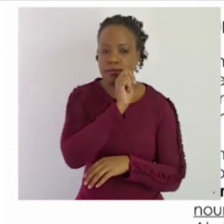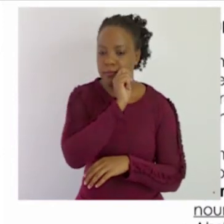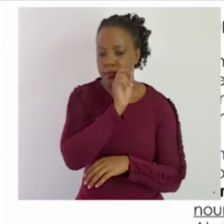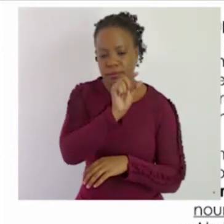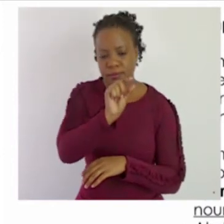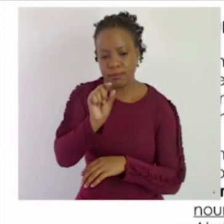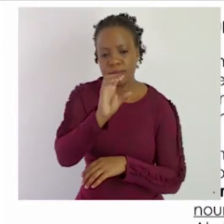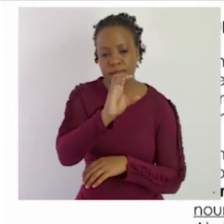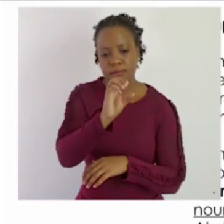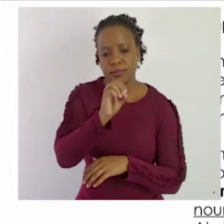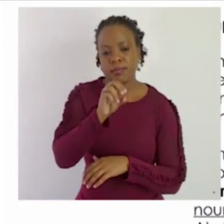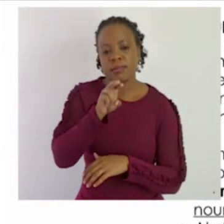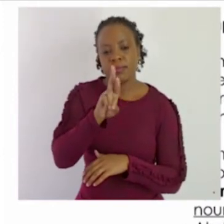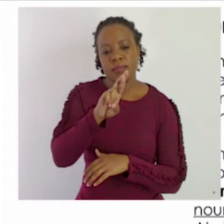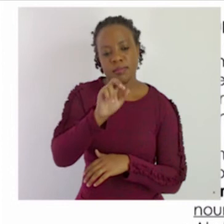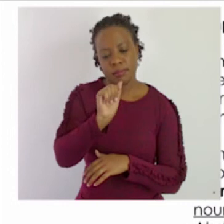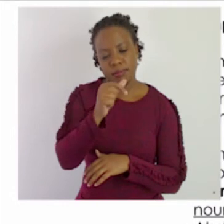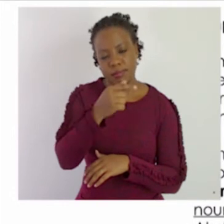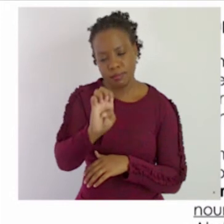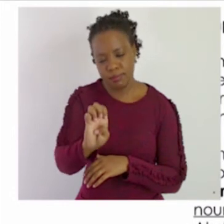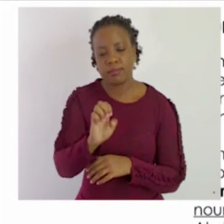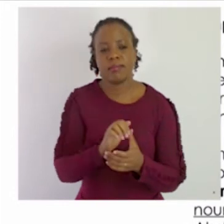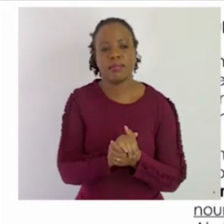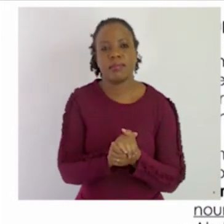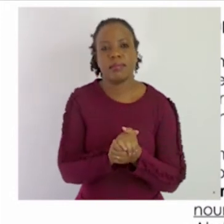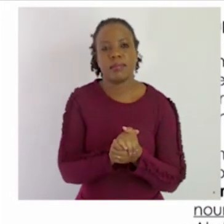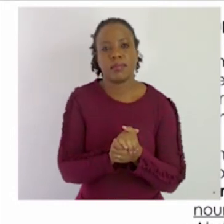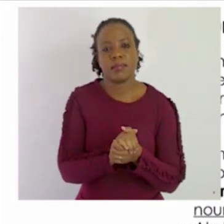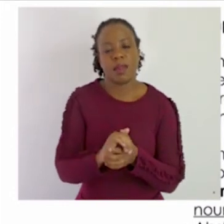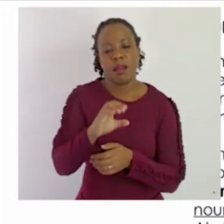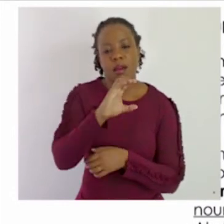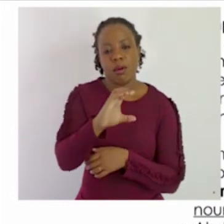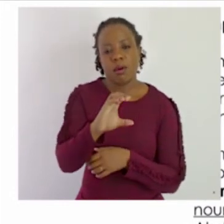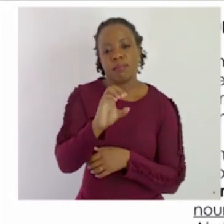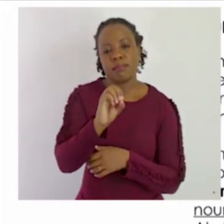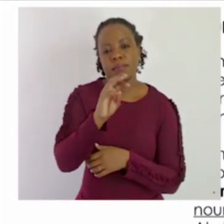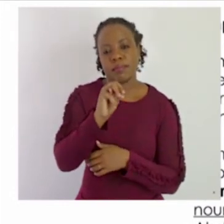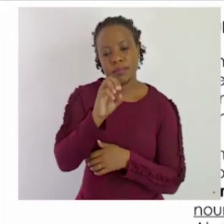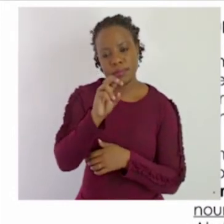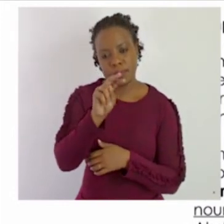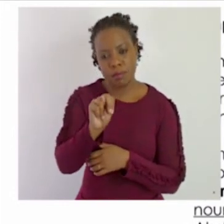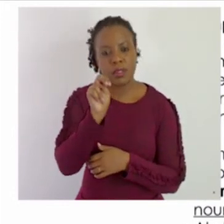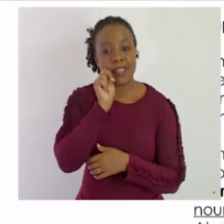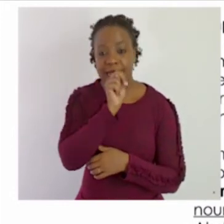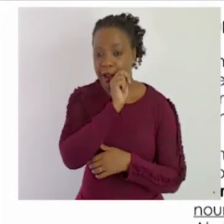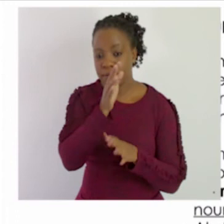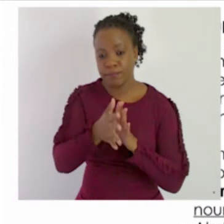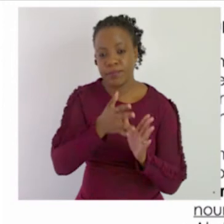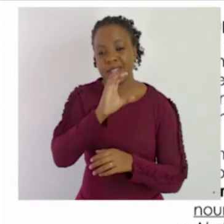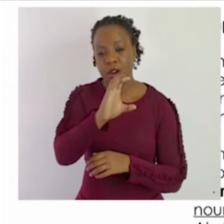case. Common nouns are like goat, car, boy,